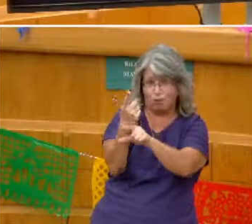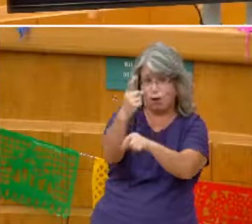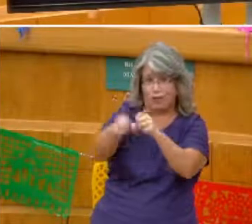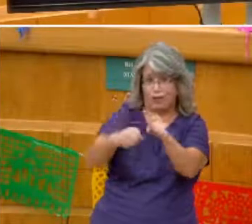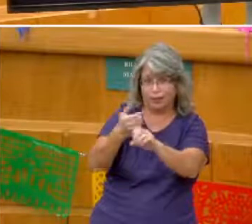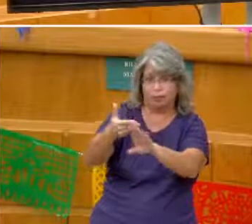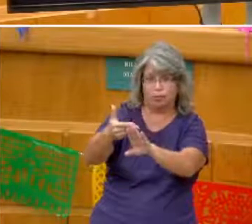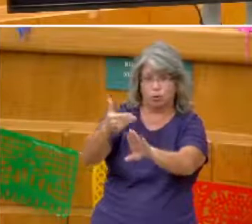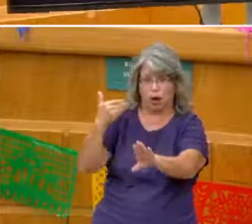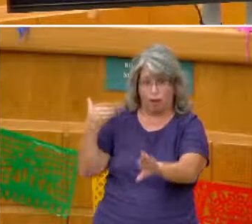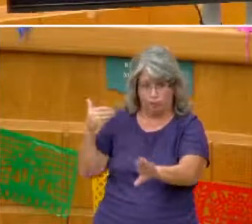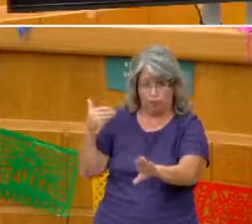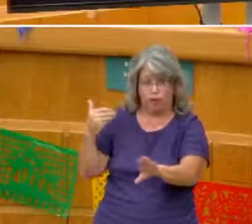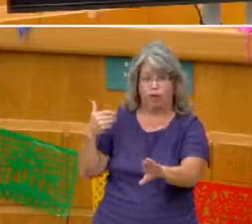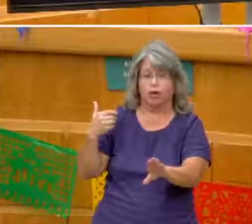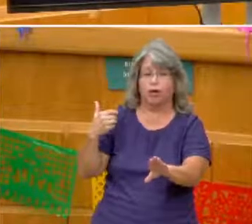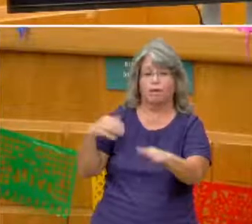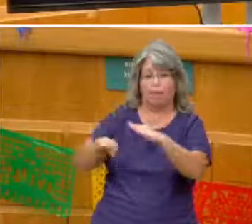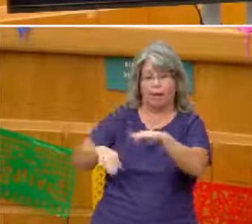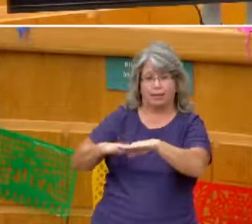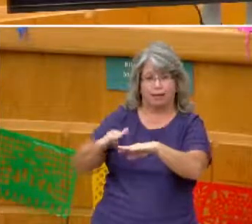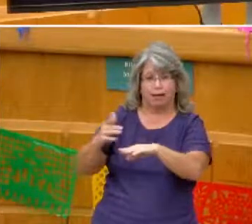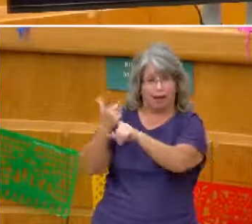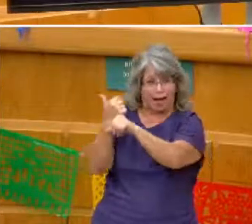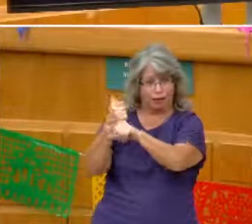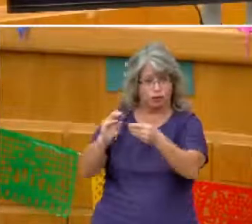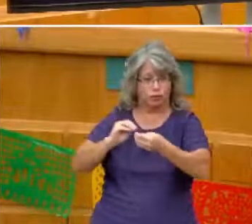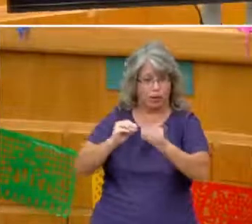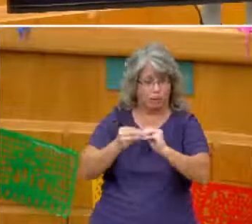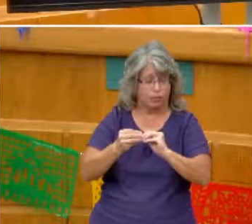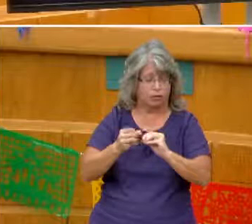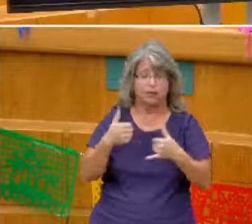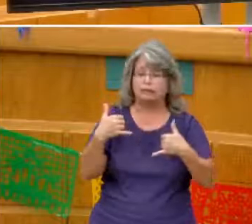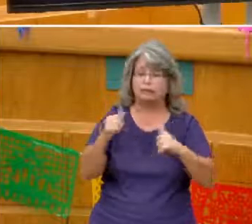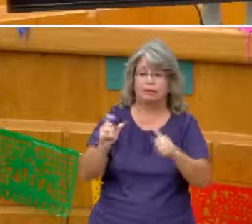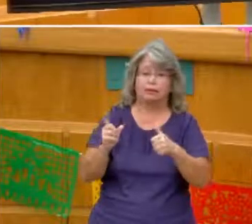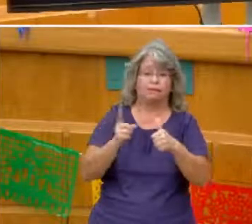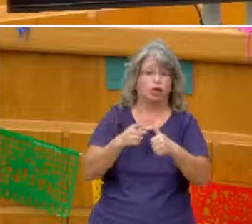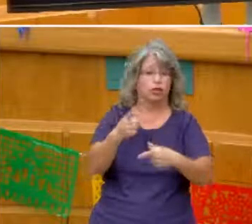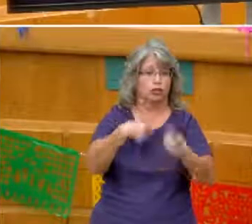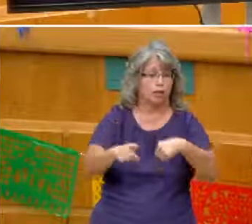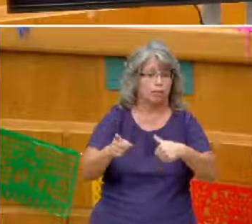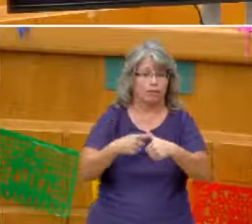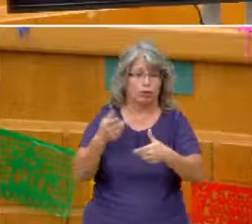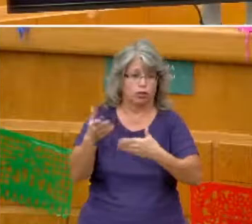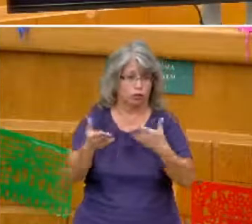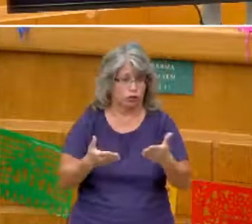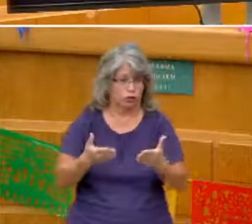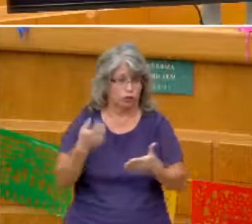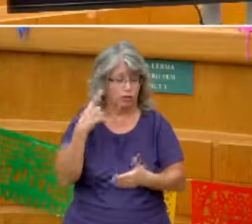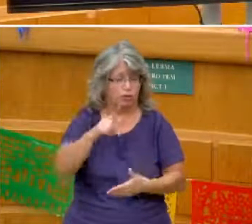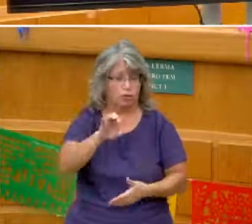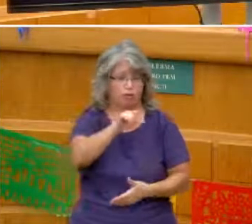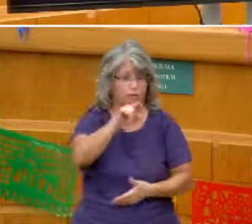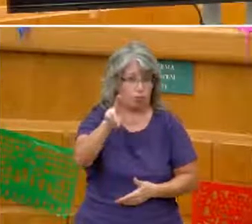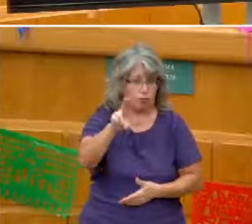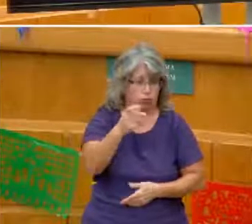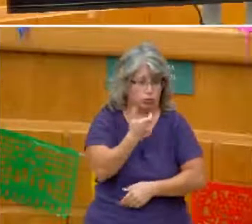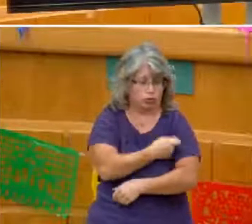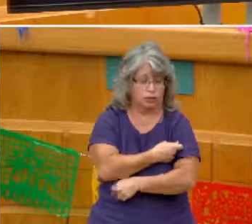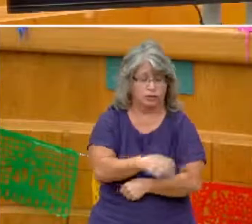be giving out this year. So it is still first come, first serve for flu shots. We are planning on reopening the health